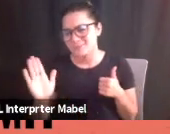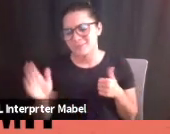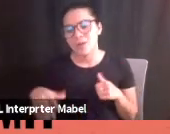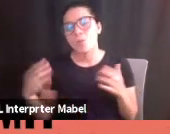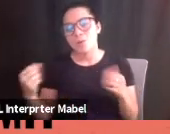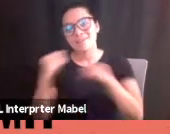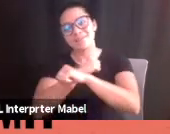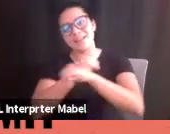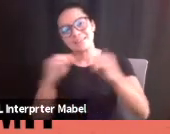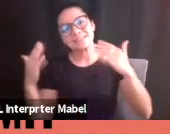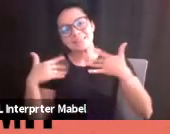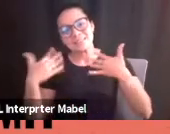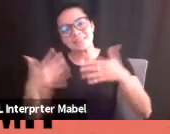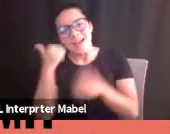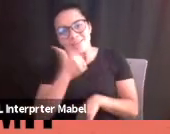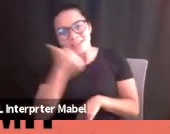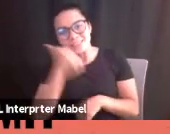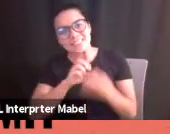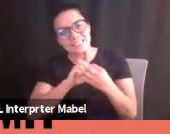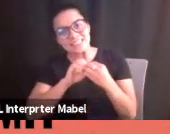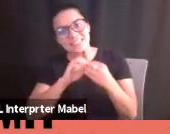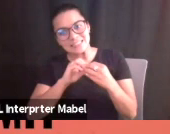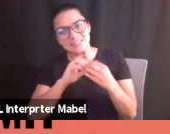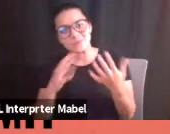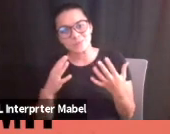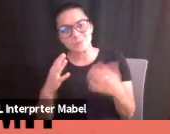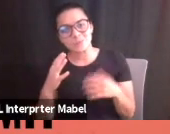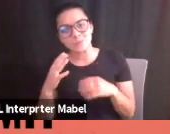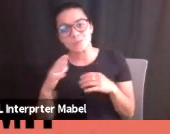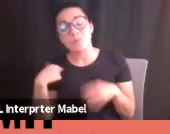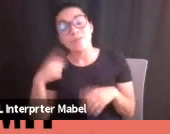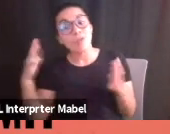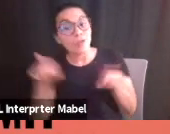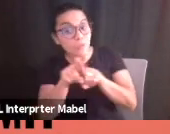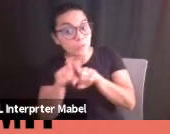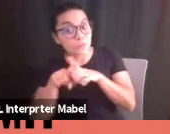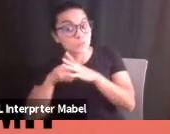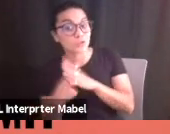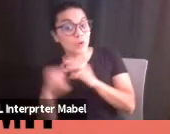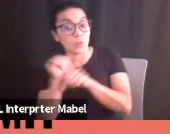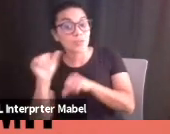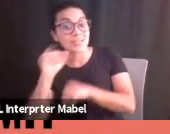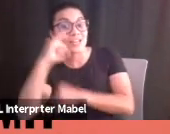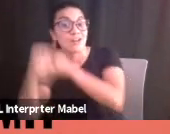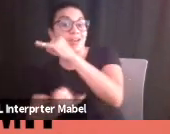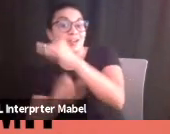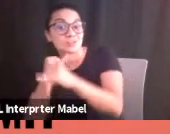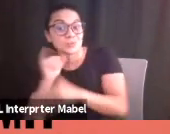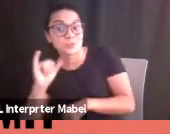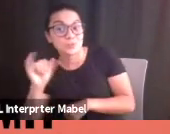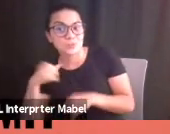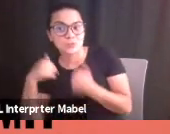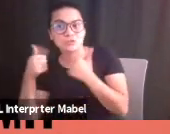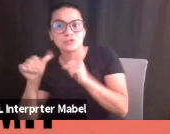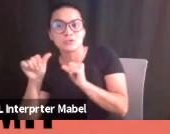United States, and have actually started work internationally as well. So we're working on getting a UN